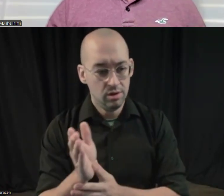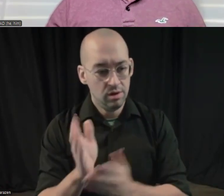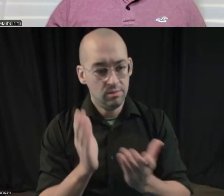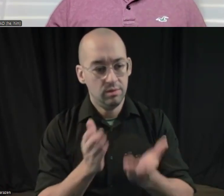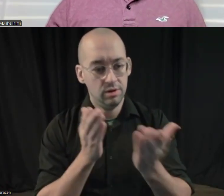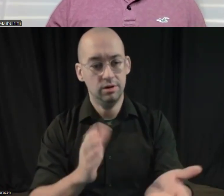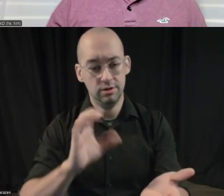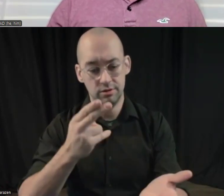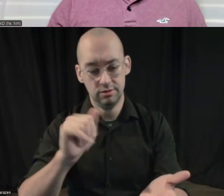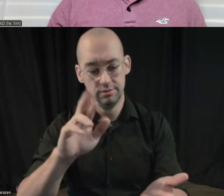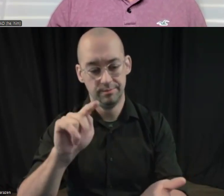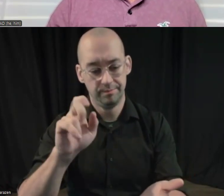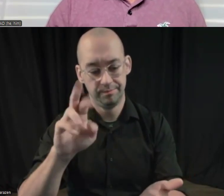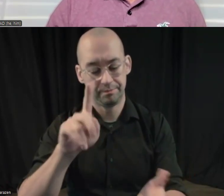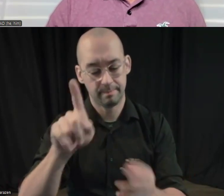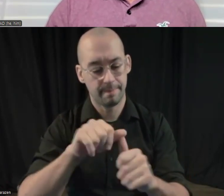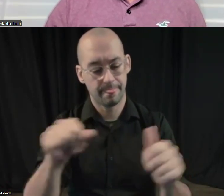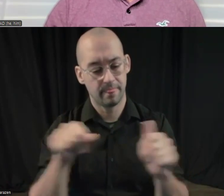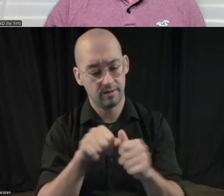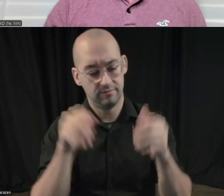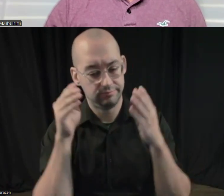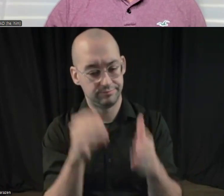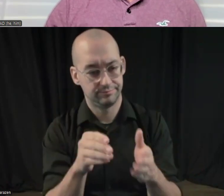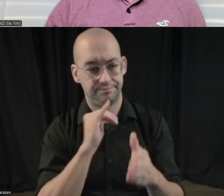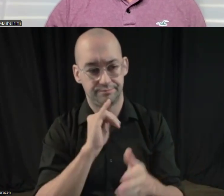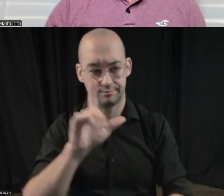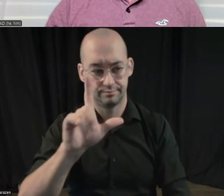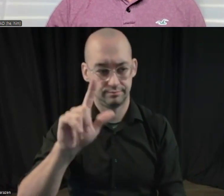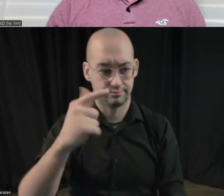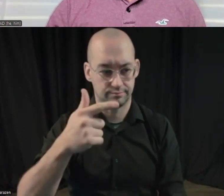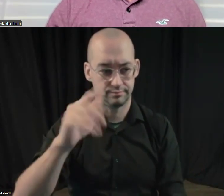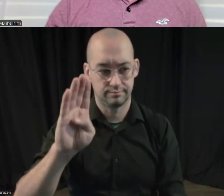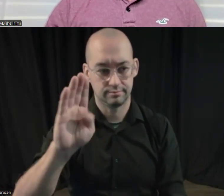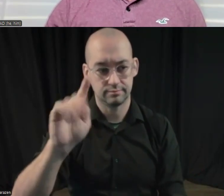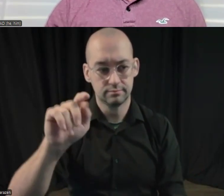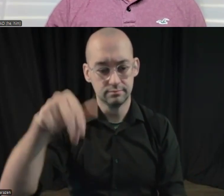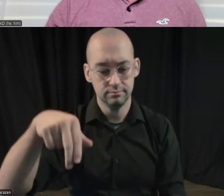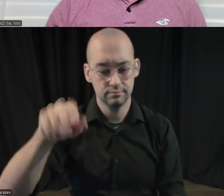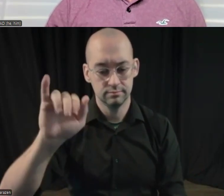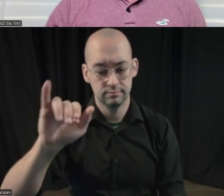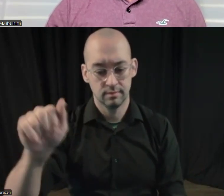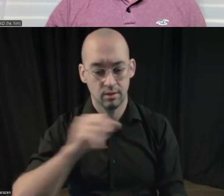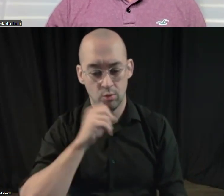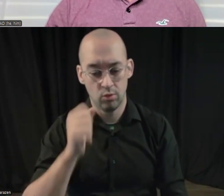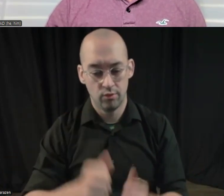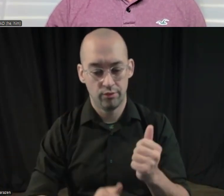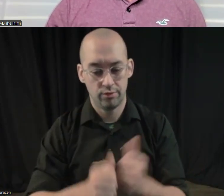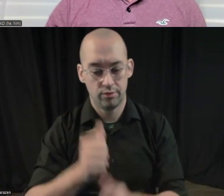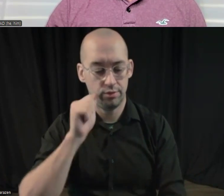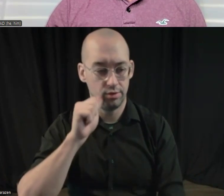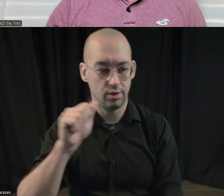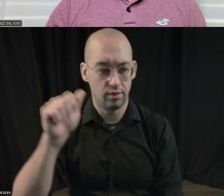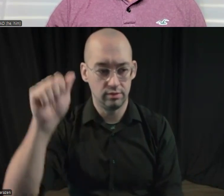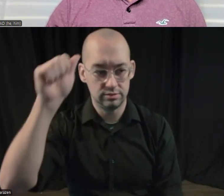one of the areas of focus in the proposed charter is LGBTQIA older adults. And I absolutely think, now I recognize that